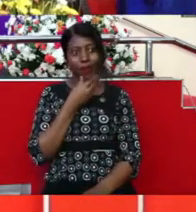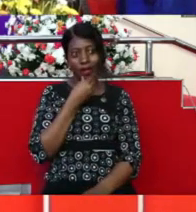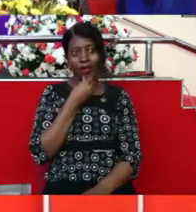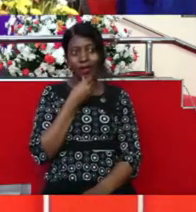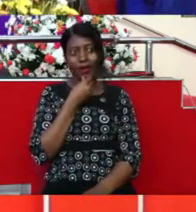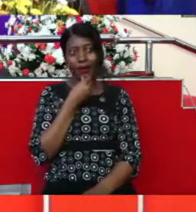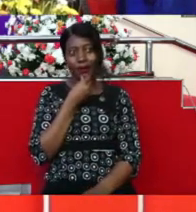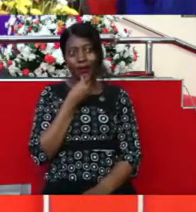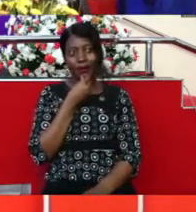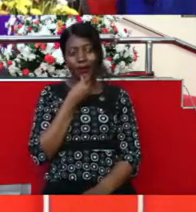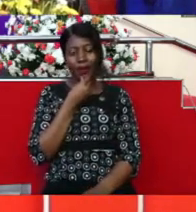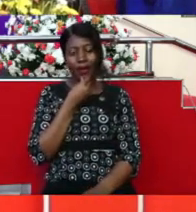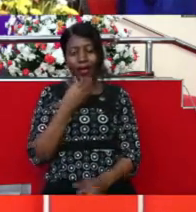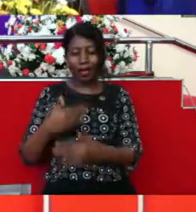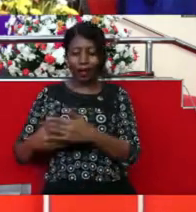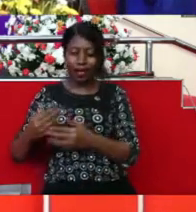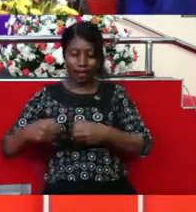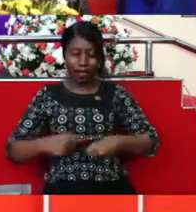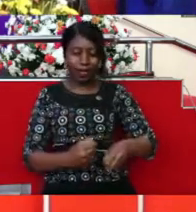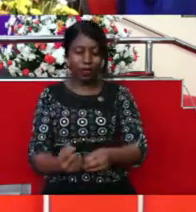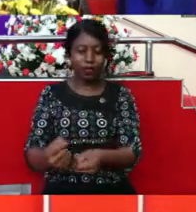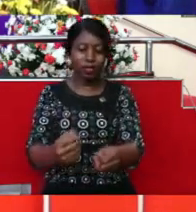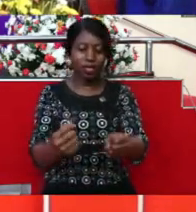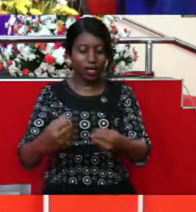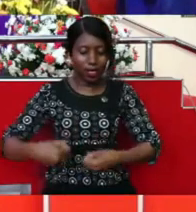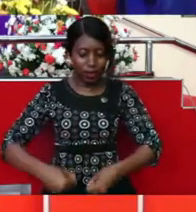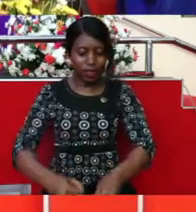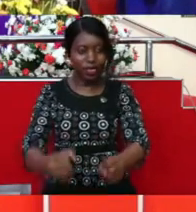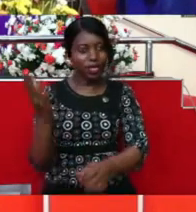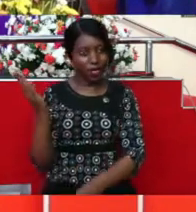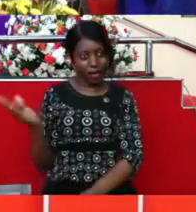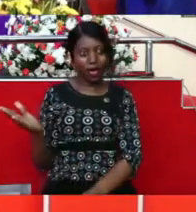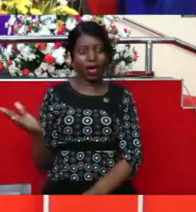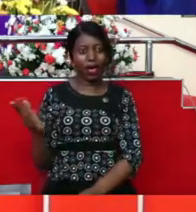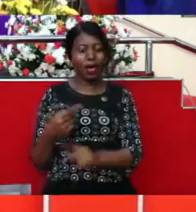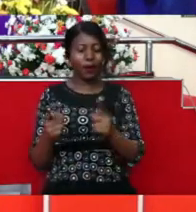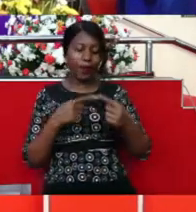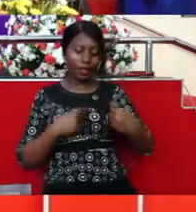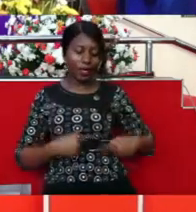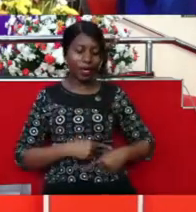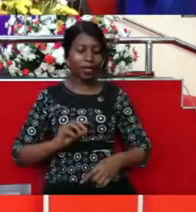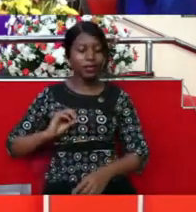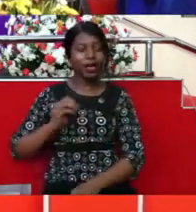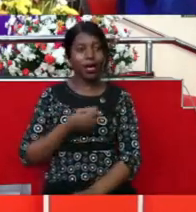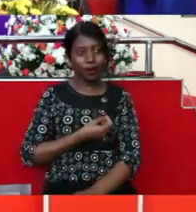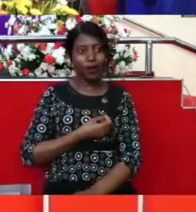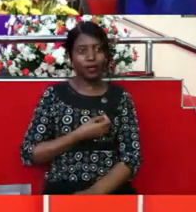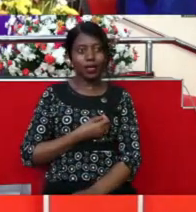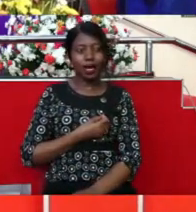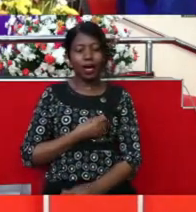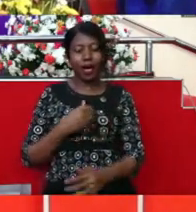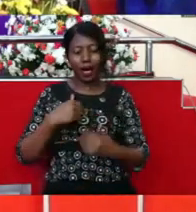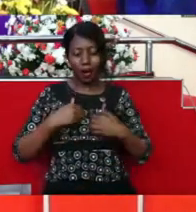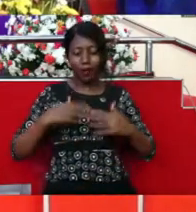street. But our hearts were not confined to the pig pen, because the dreams in us were bigger than